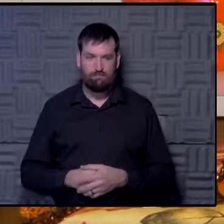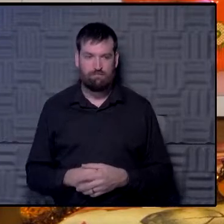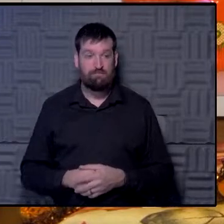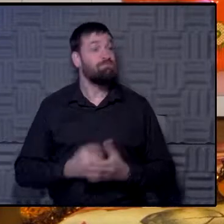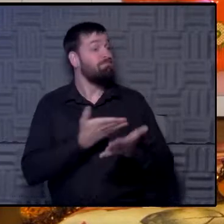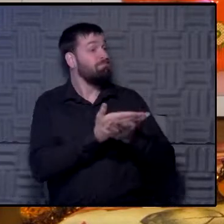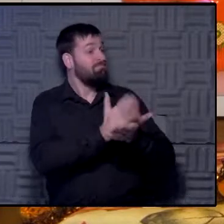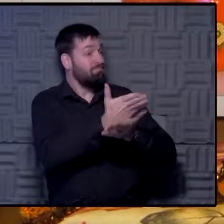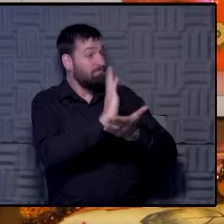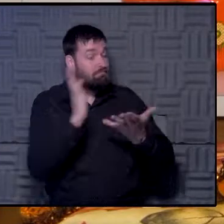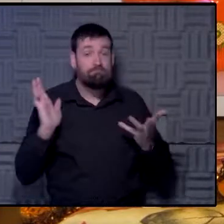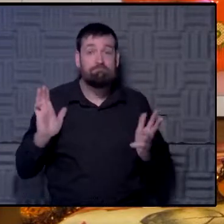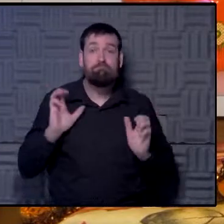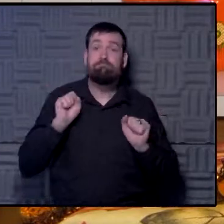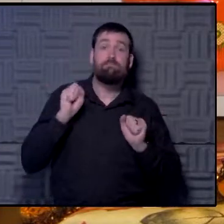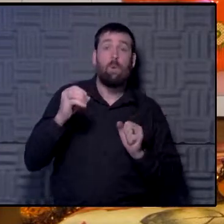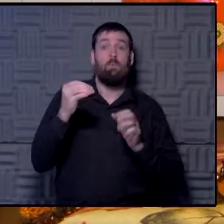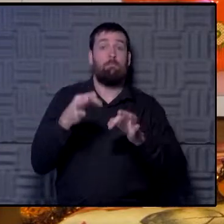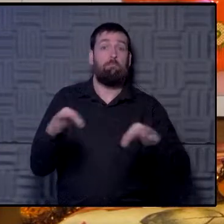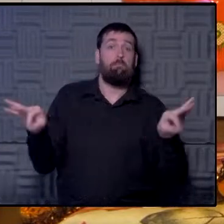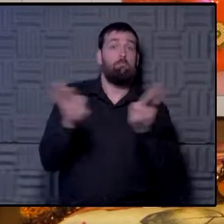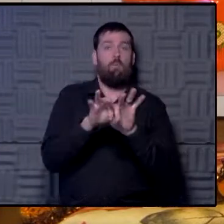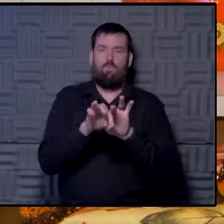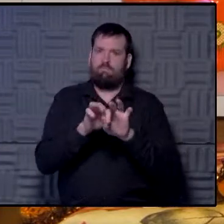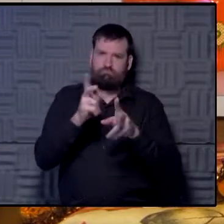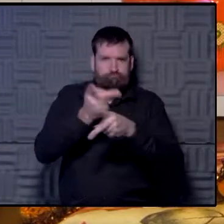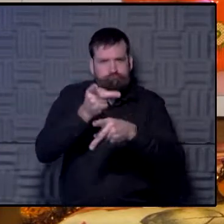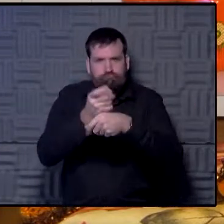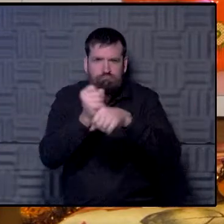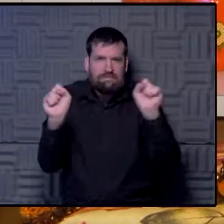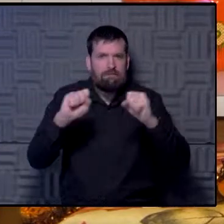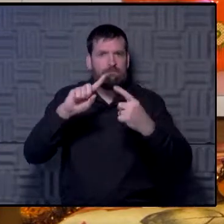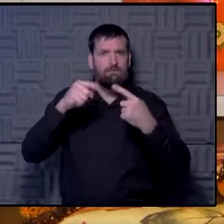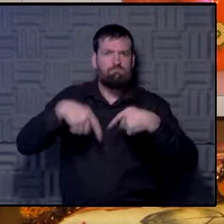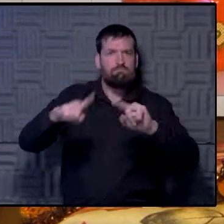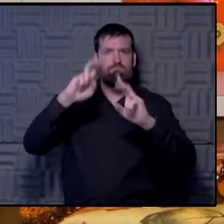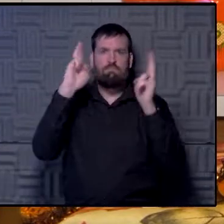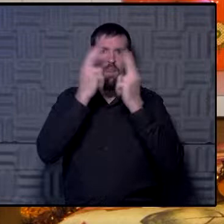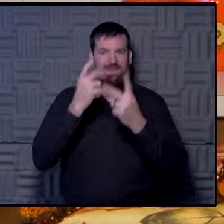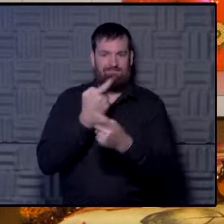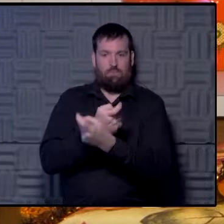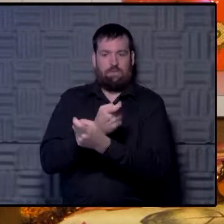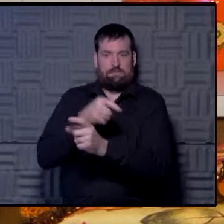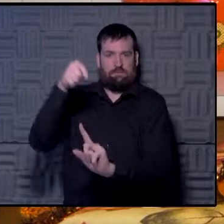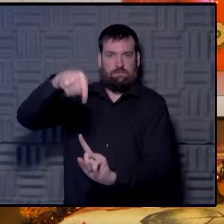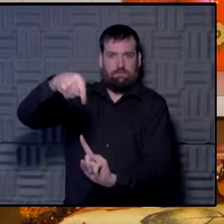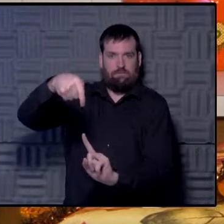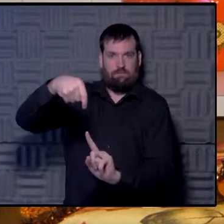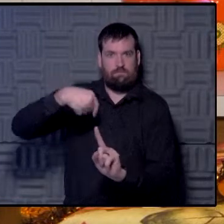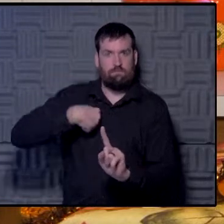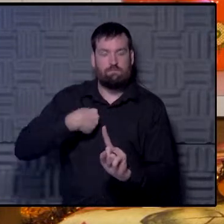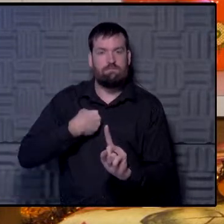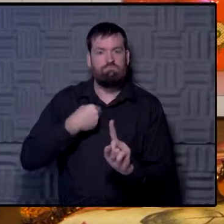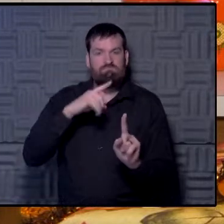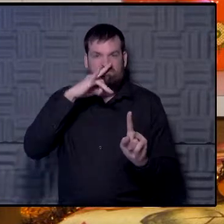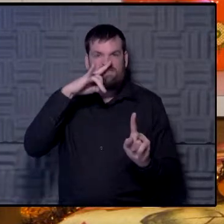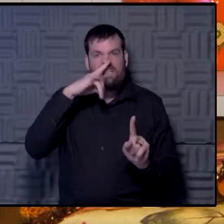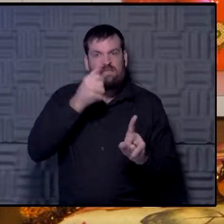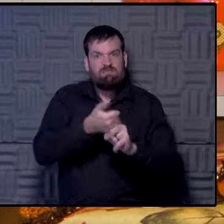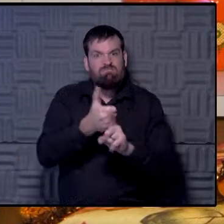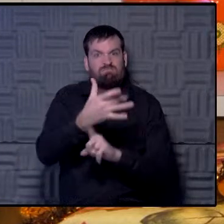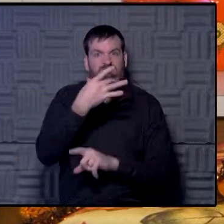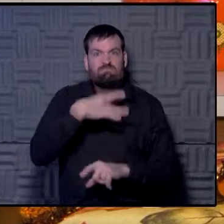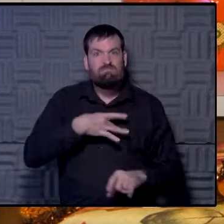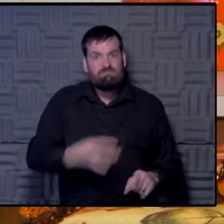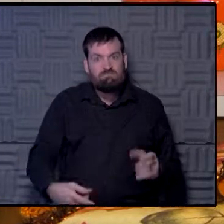All right. So it's important to play it safe at Halloween when it comes to poison. Now, what do kids like